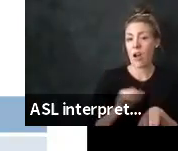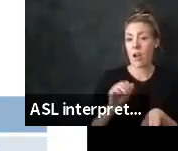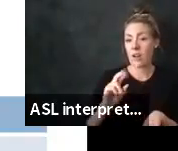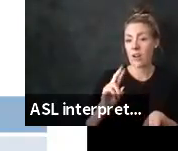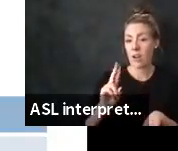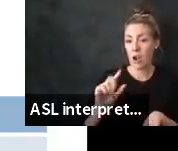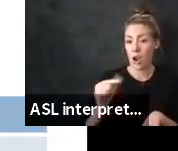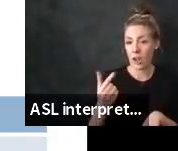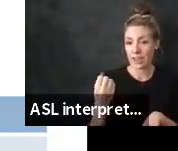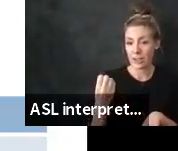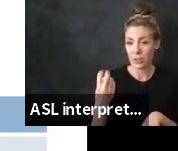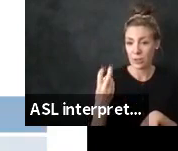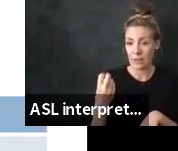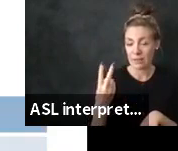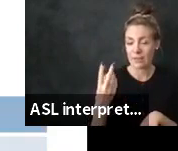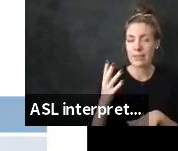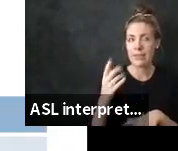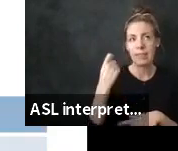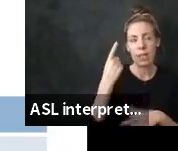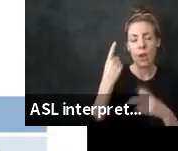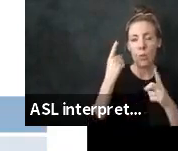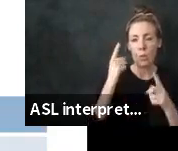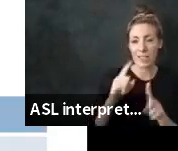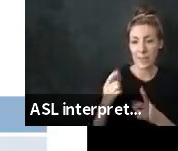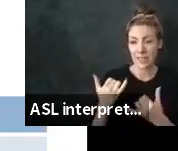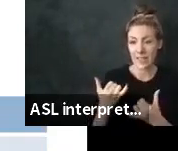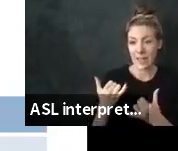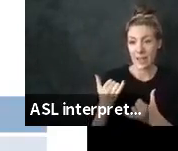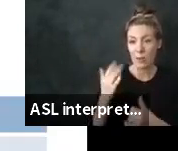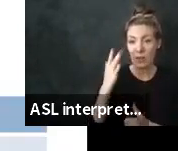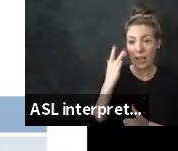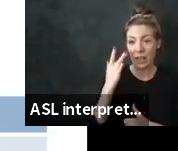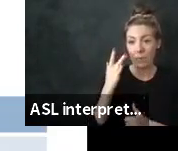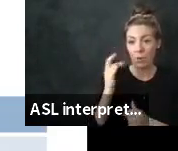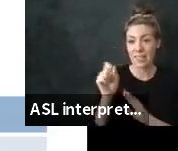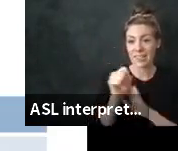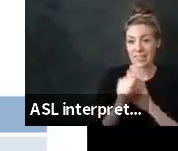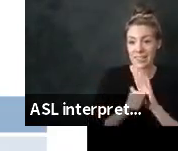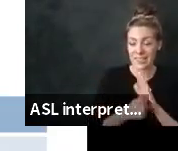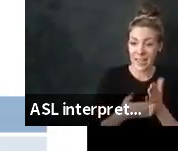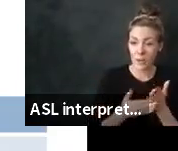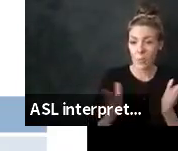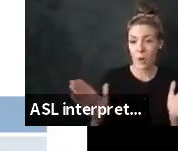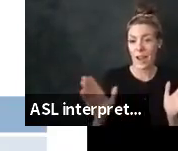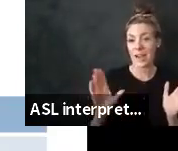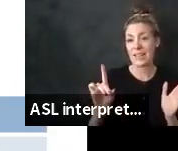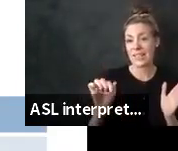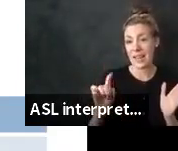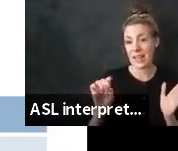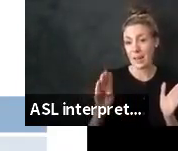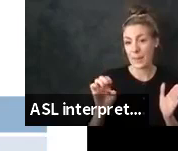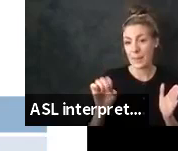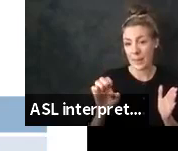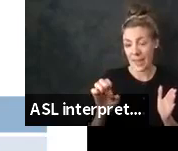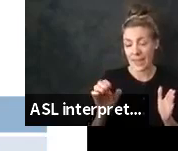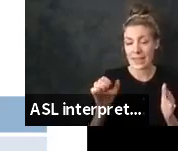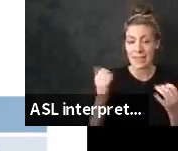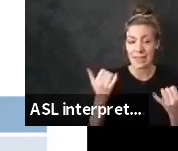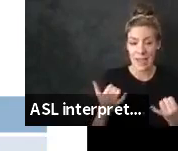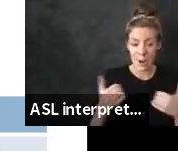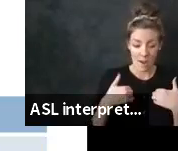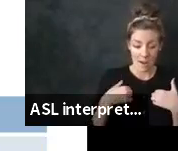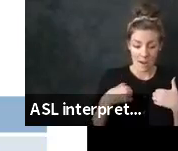12th. What's happening now is the California statewide database must take that raw census